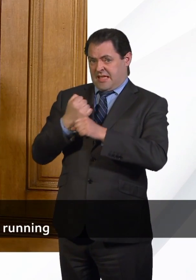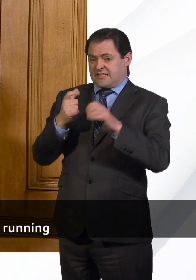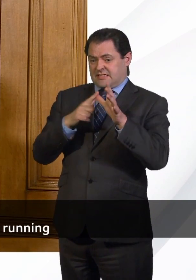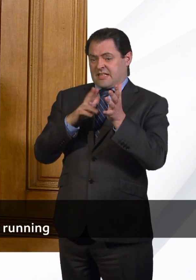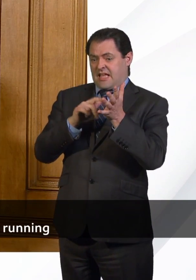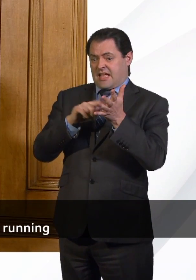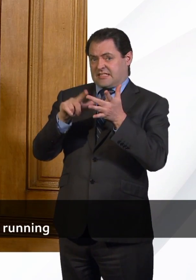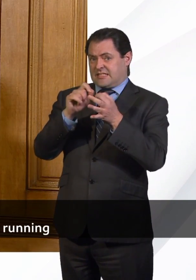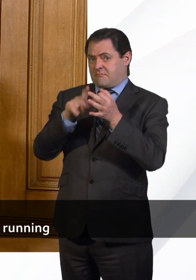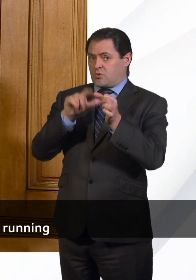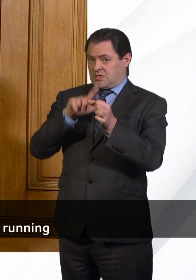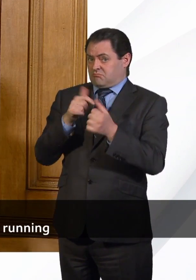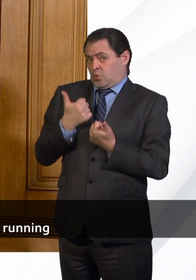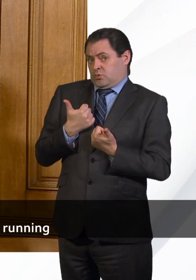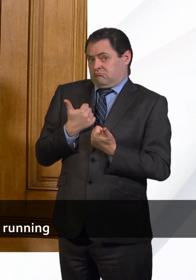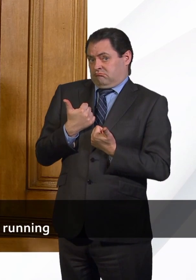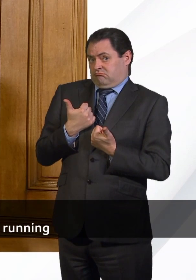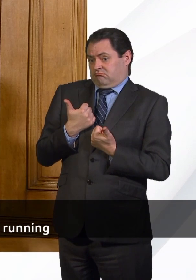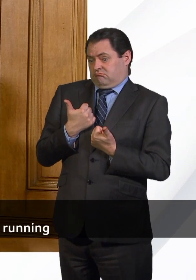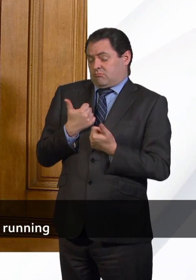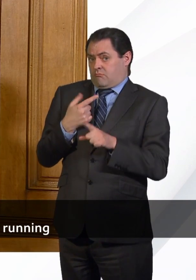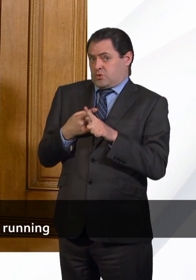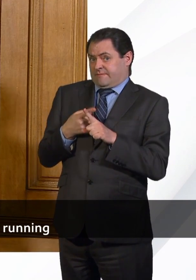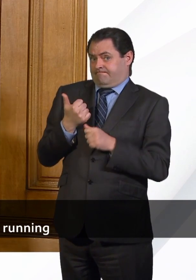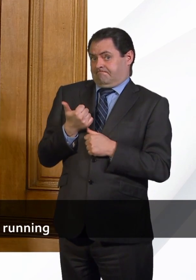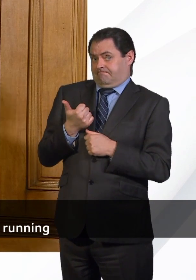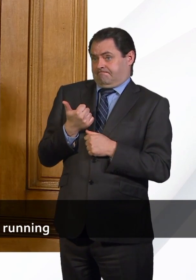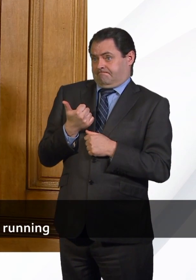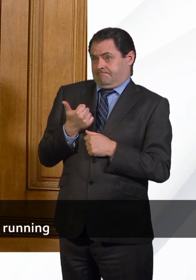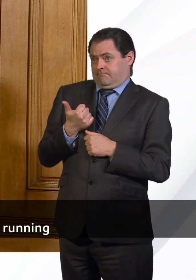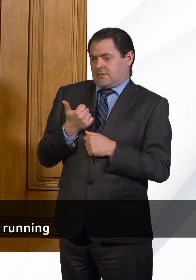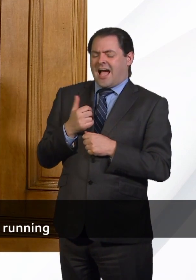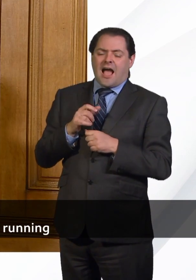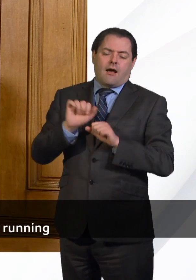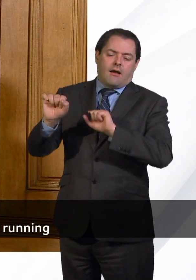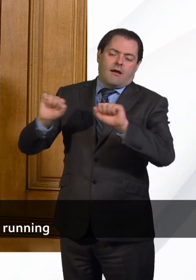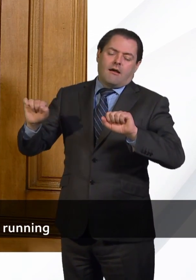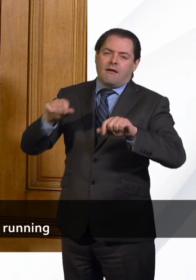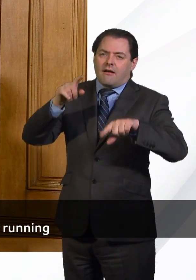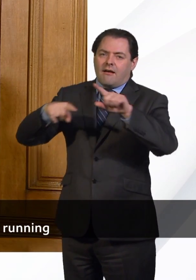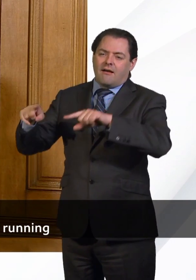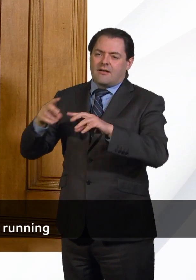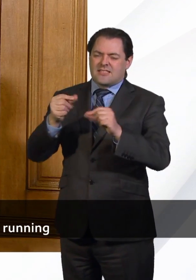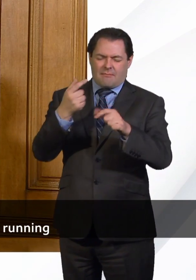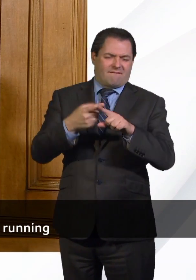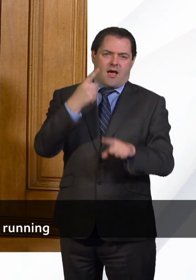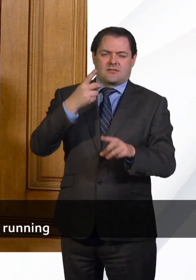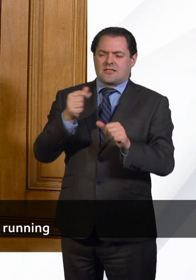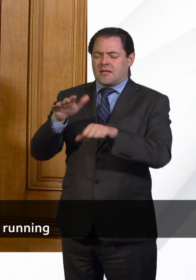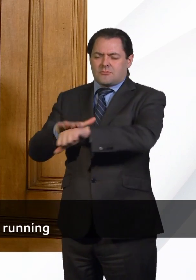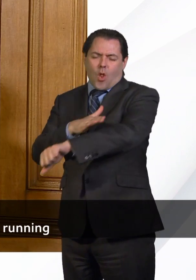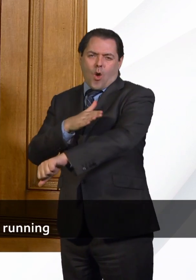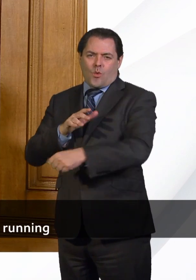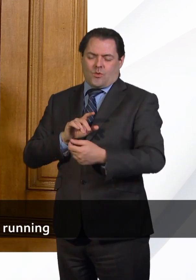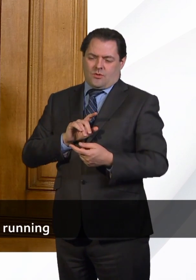good news thing. So those antibodies take different times in different people to develop, but by and large the signal is that people